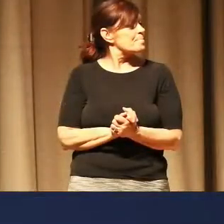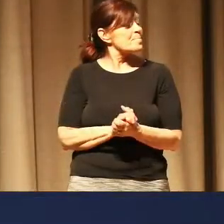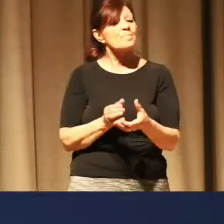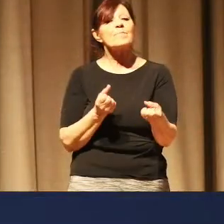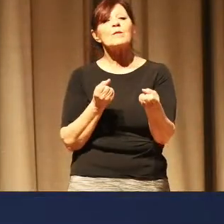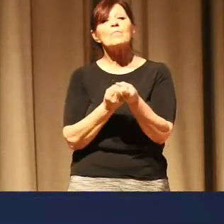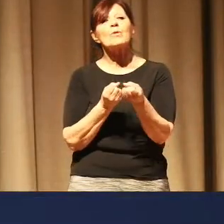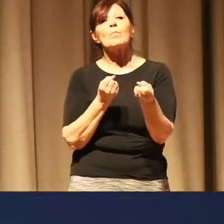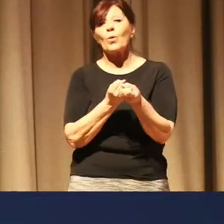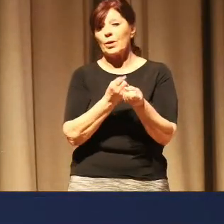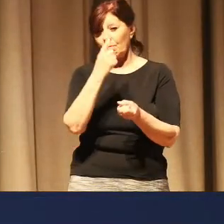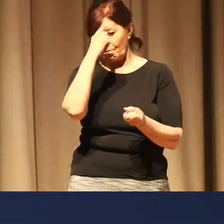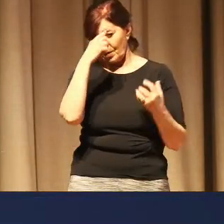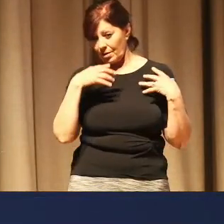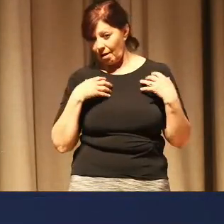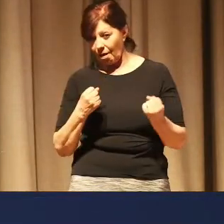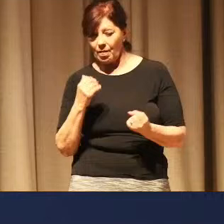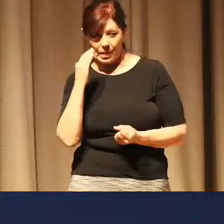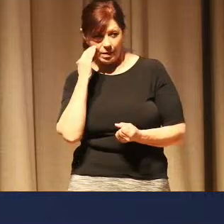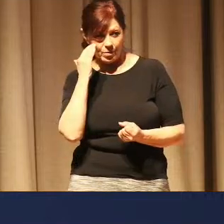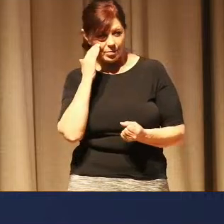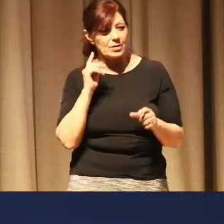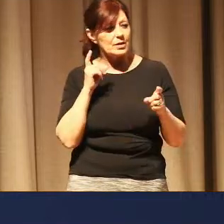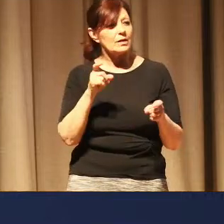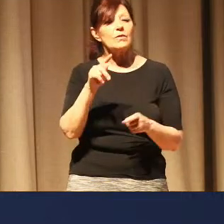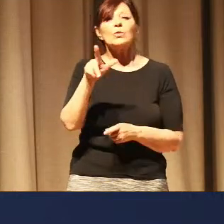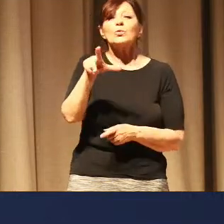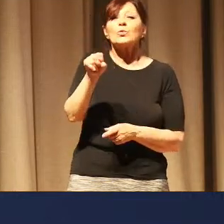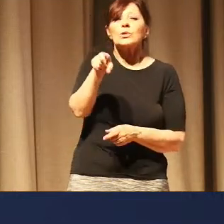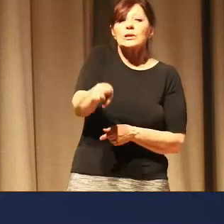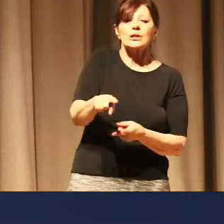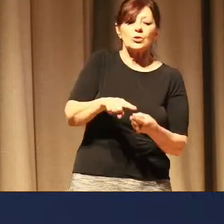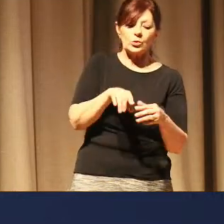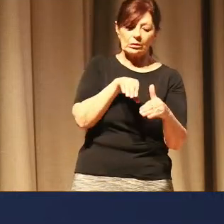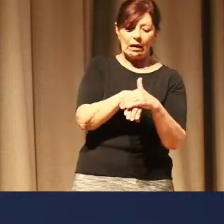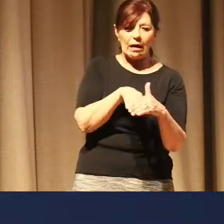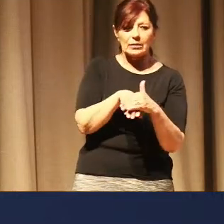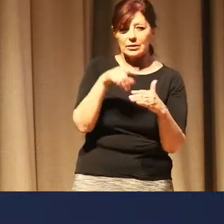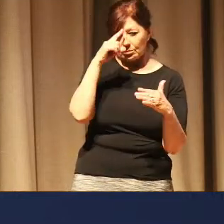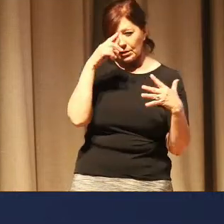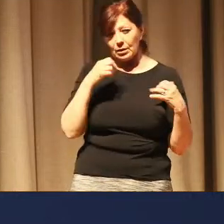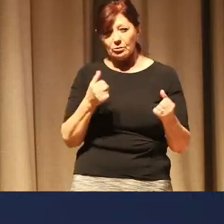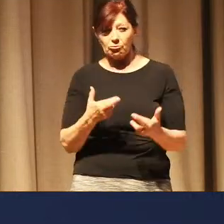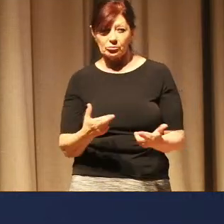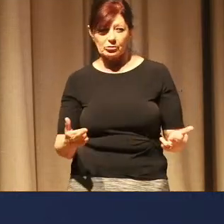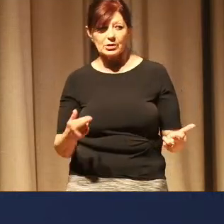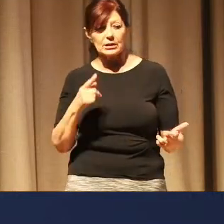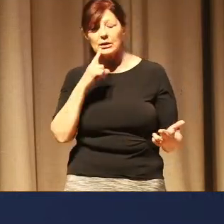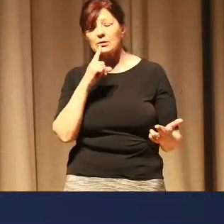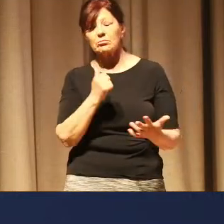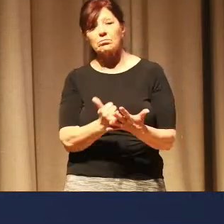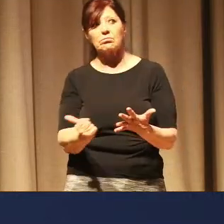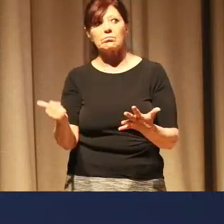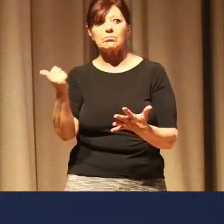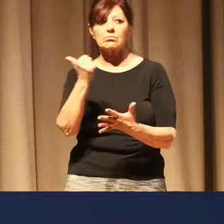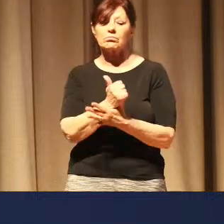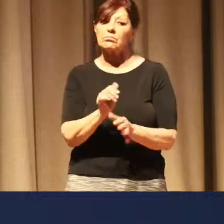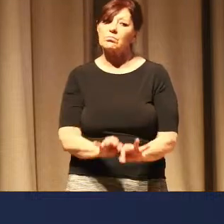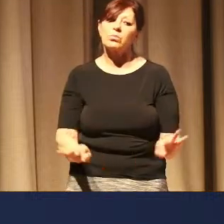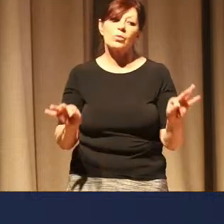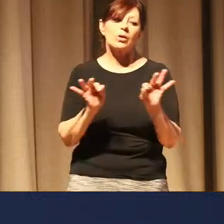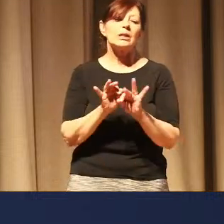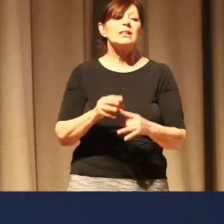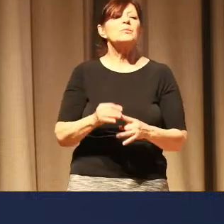Promoting mental health and awareness and giving our residents the tools they need to access mental health resources is of paramount importance, especially